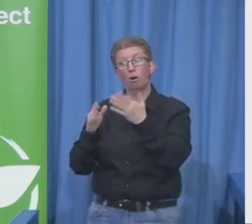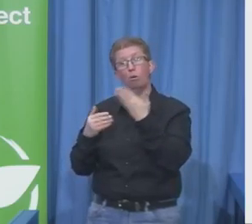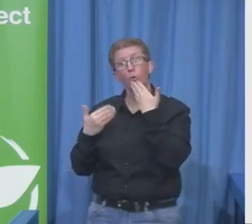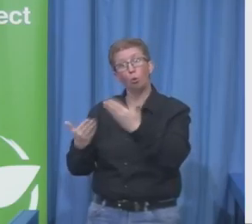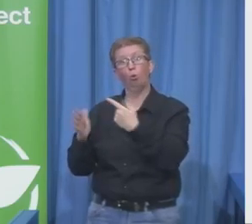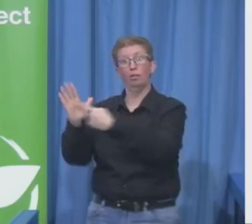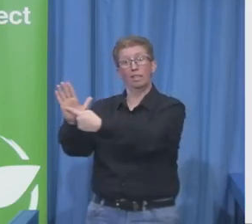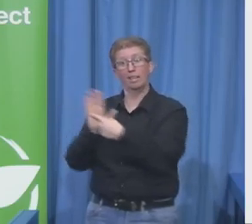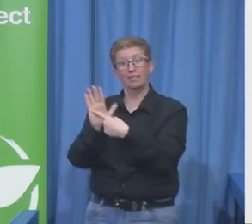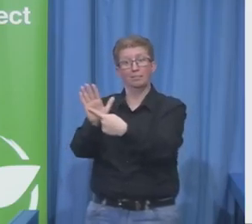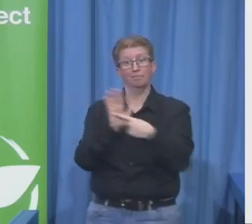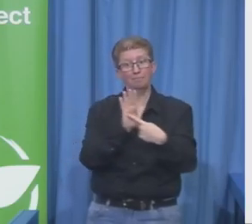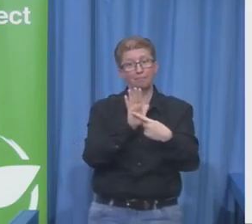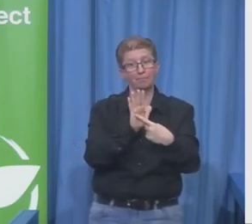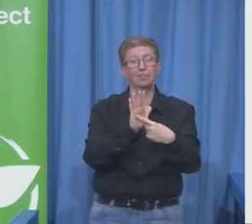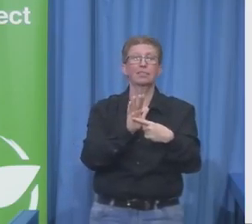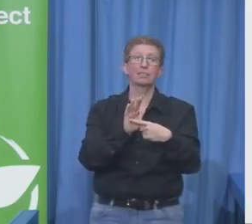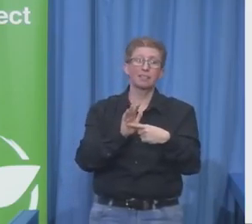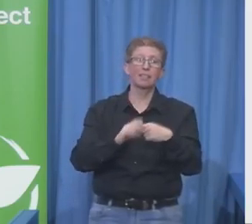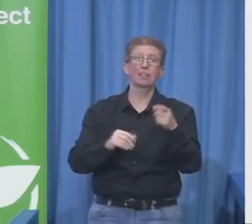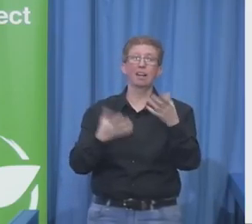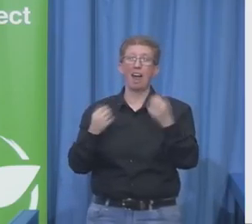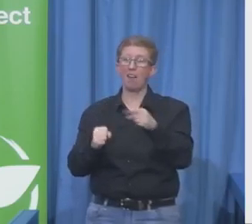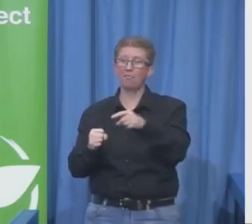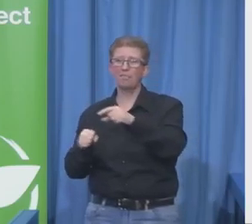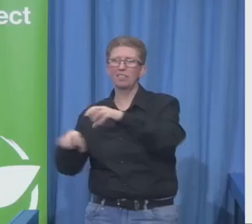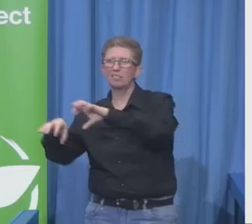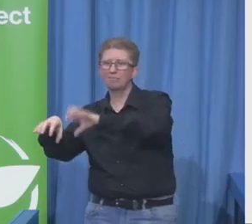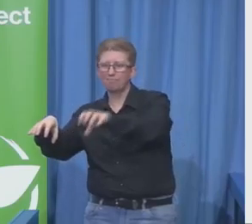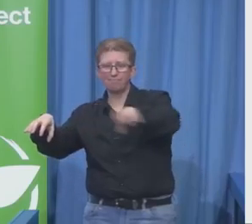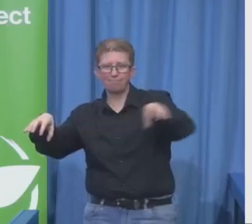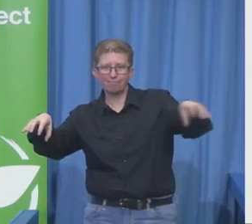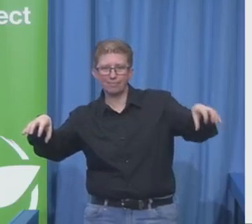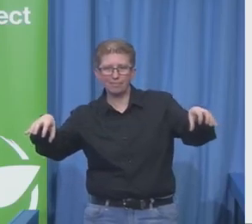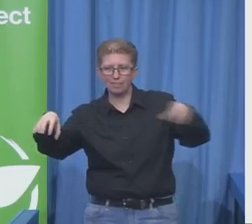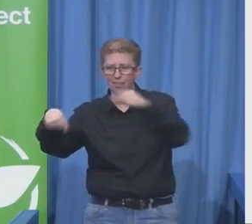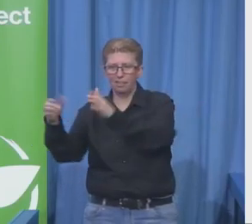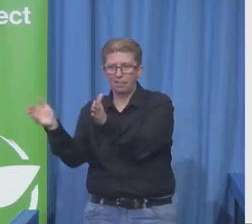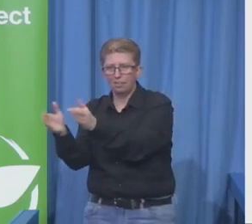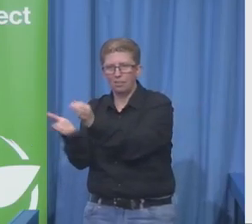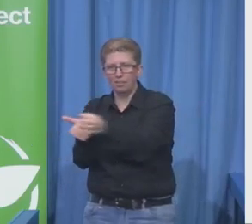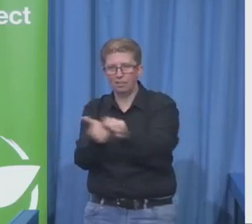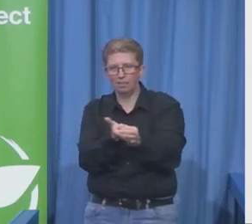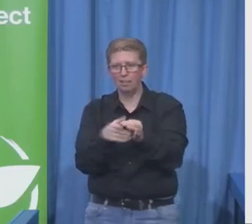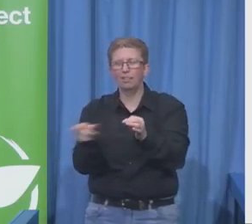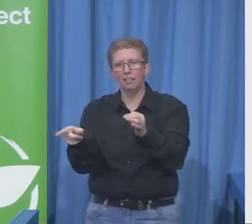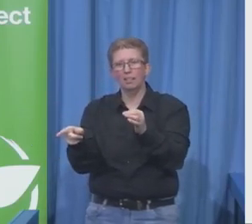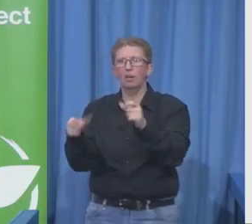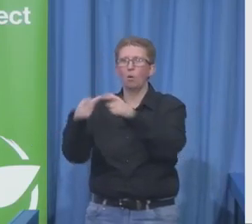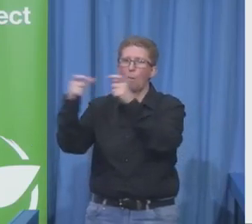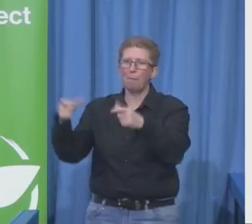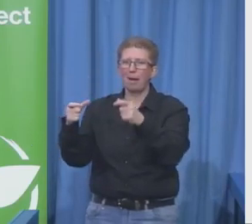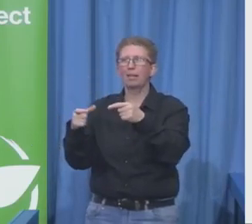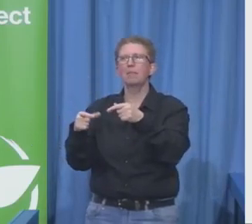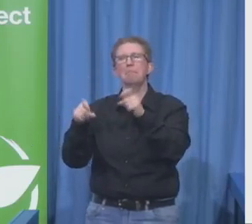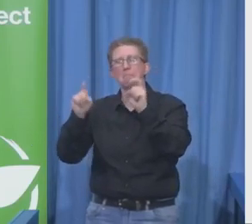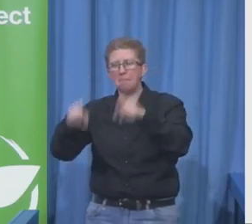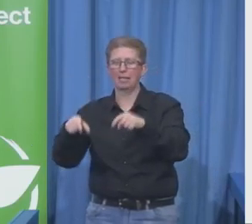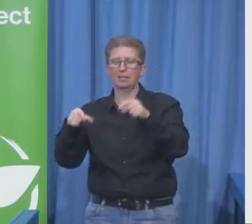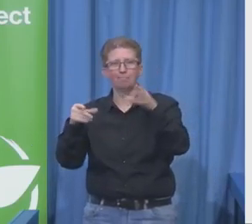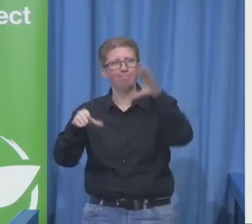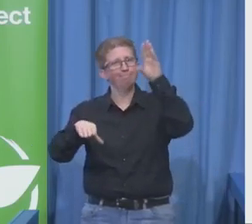local organizations. So if you look at the autism hiring program specifically, that's a very technical, creative mindset